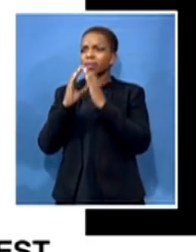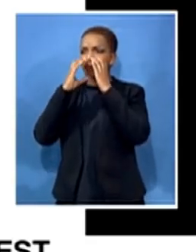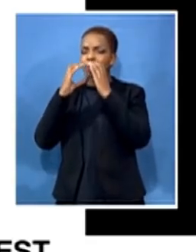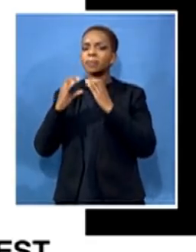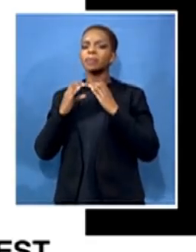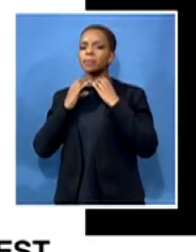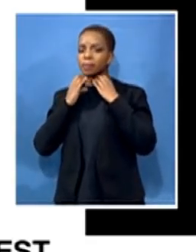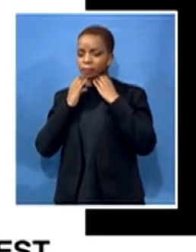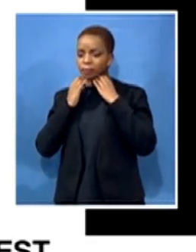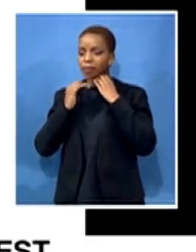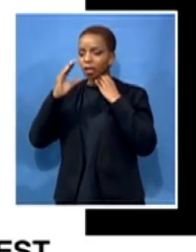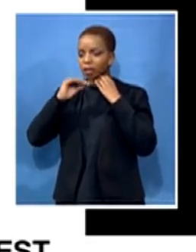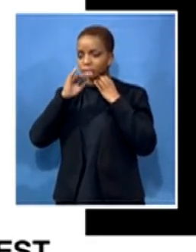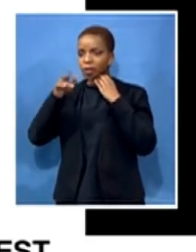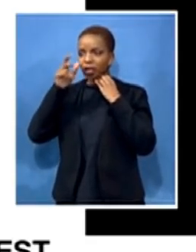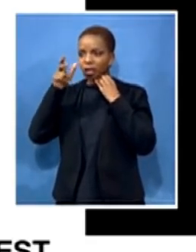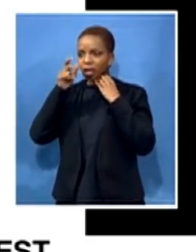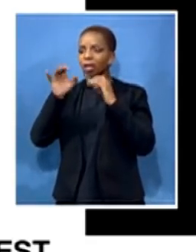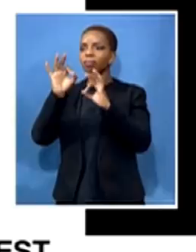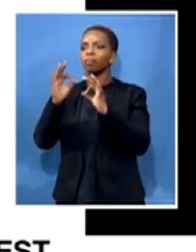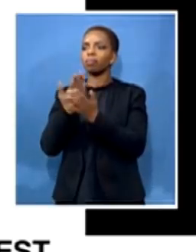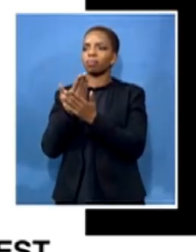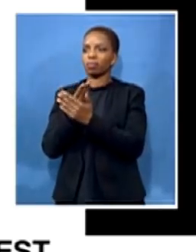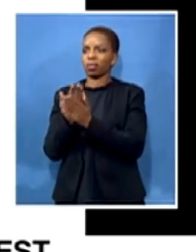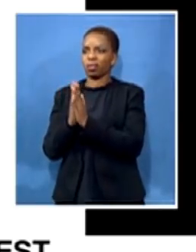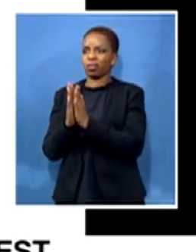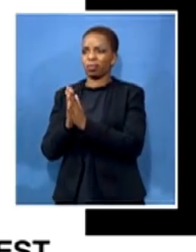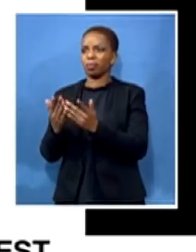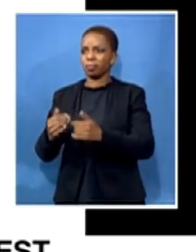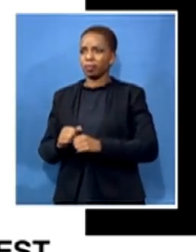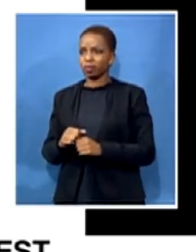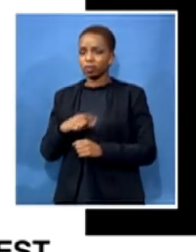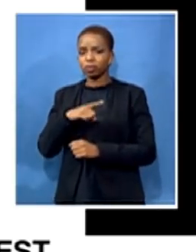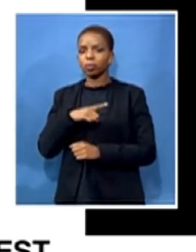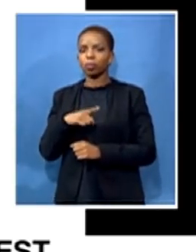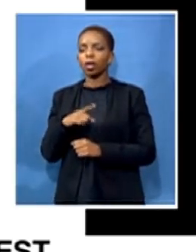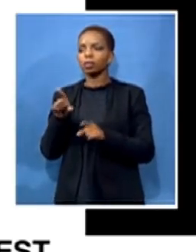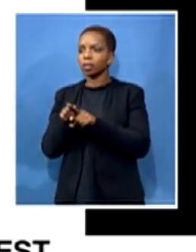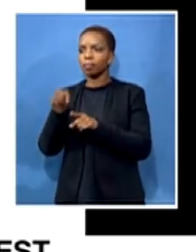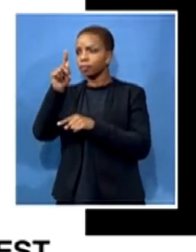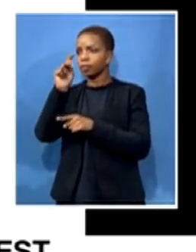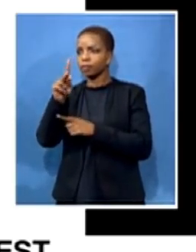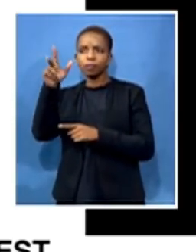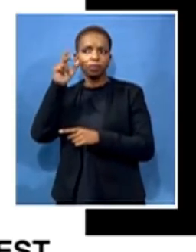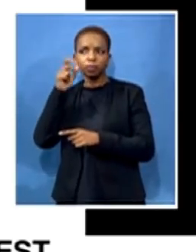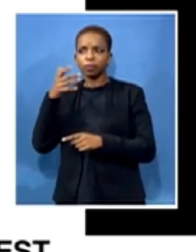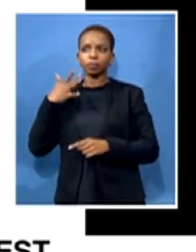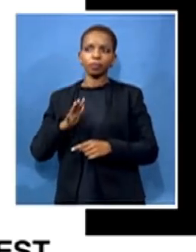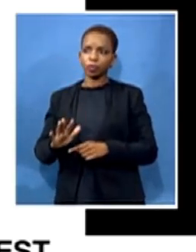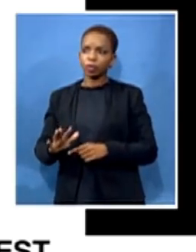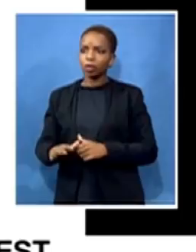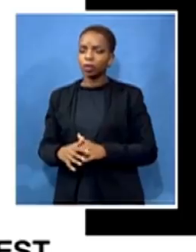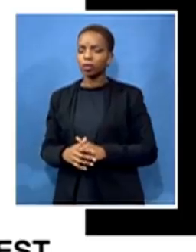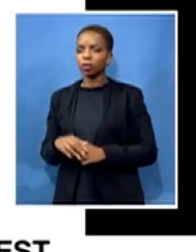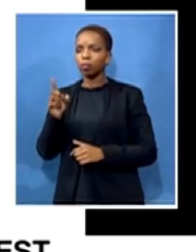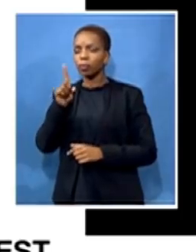this video is being broadcast on television, and I know that a lot of people are interested in what you're saying. Thank you. Thank